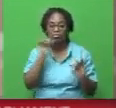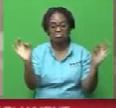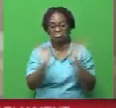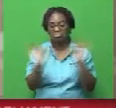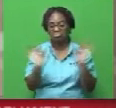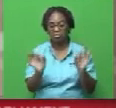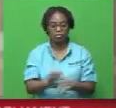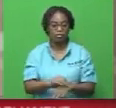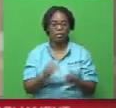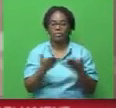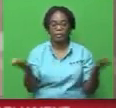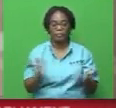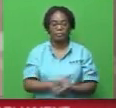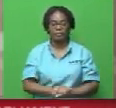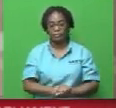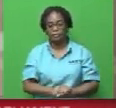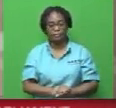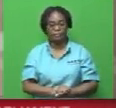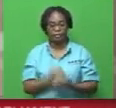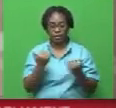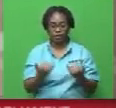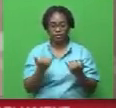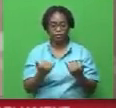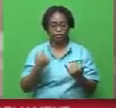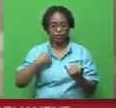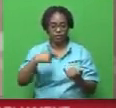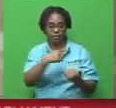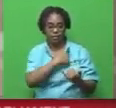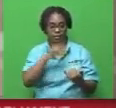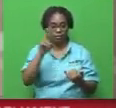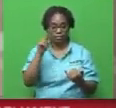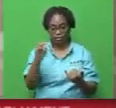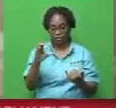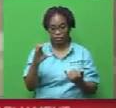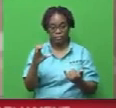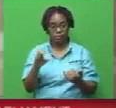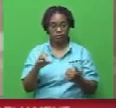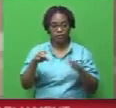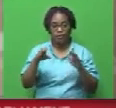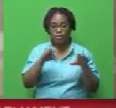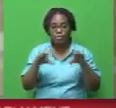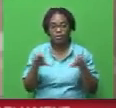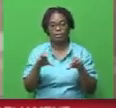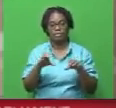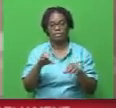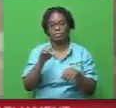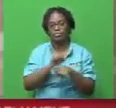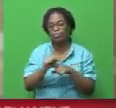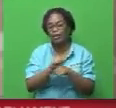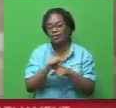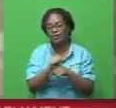the reason why we were doing that and building the capacity is because we understand you have to keep the talent in-house. Being prosecutors is a